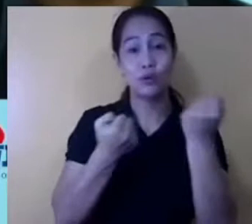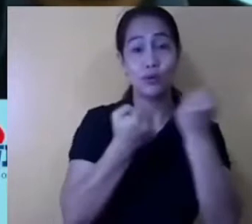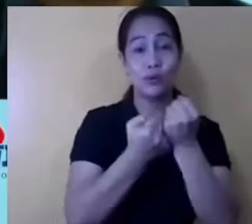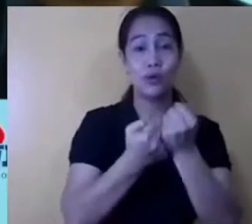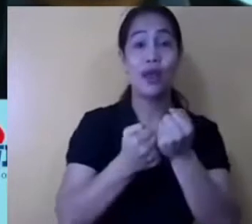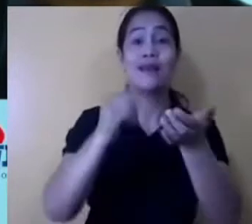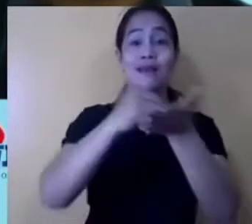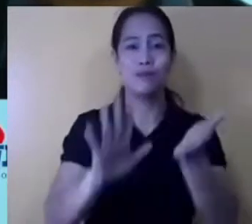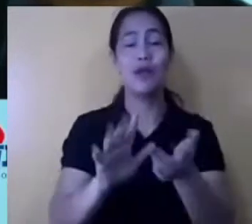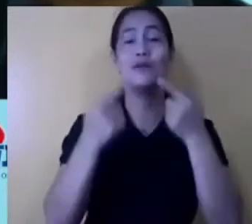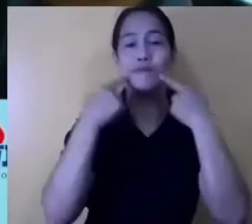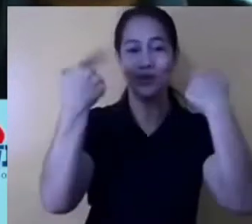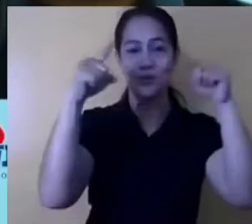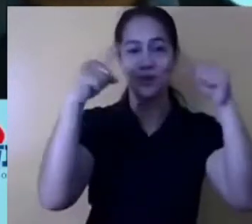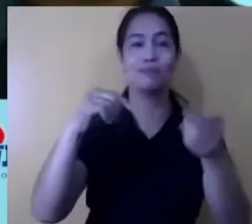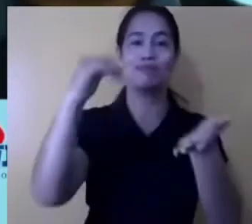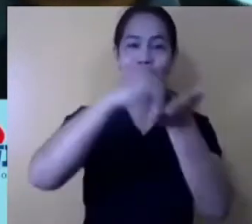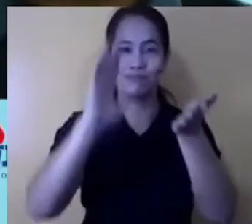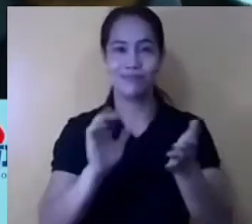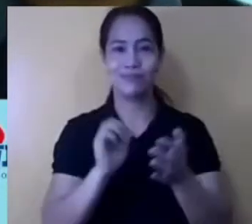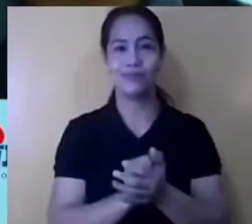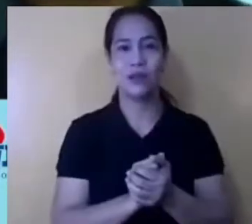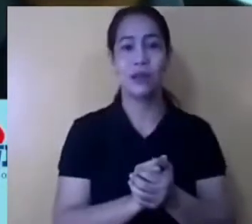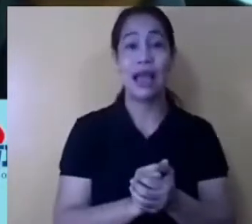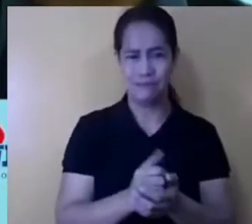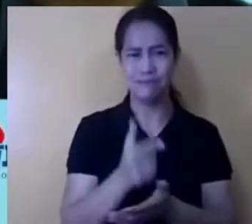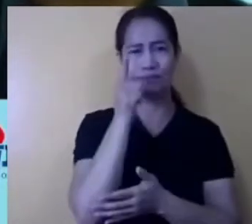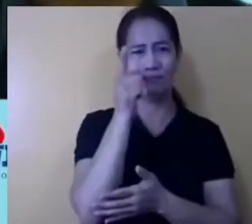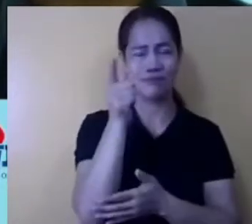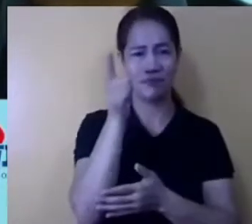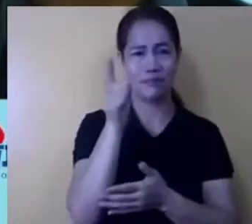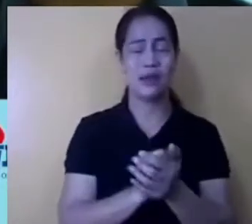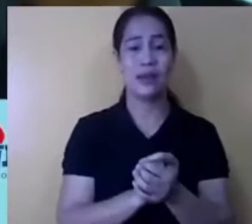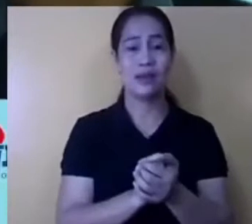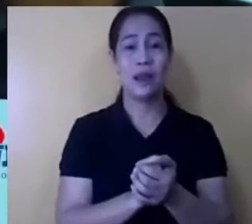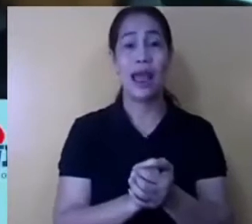successful learners. So let's take a look at a deeper